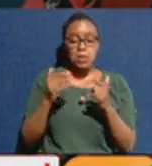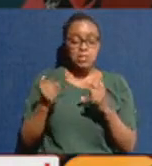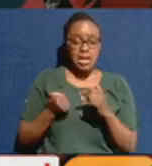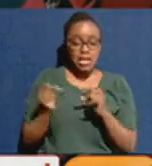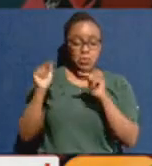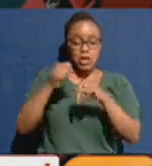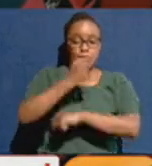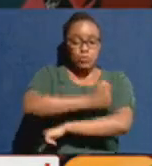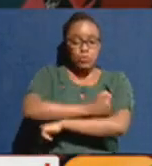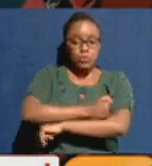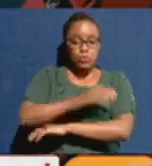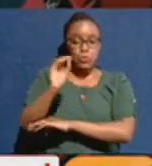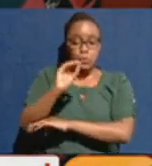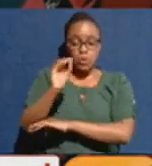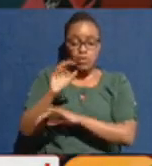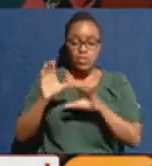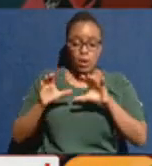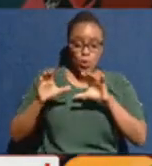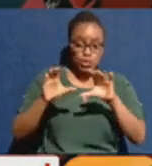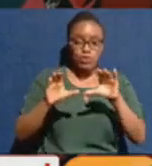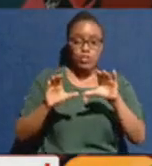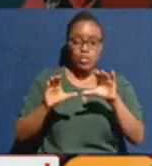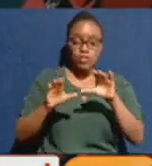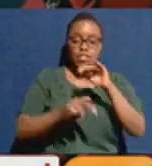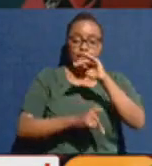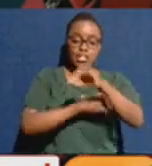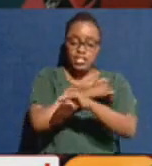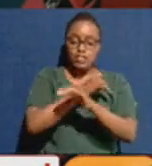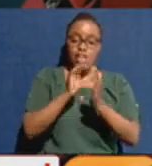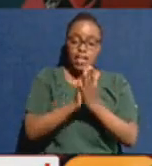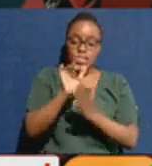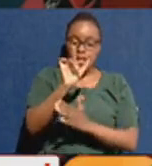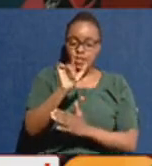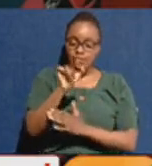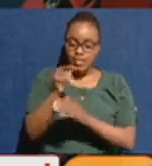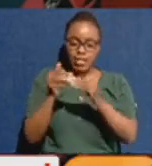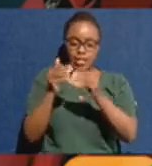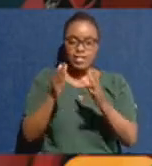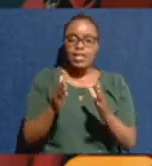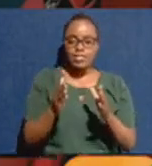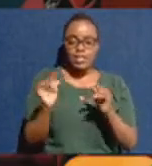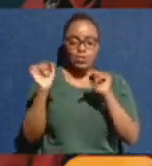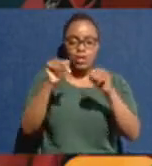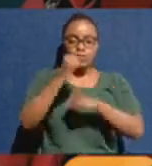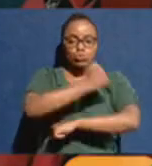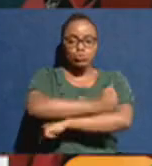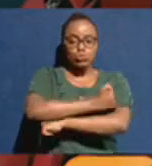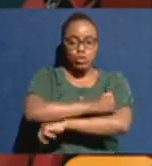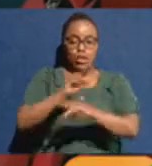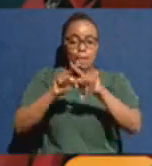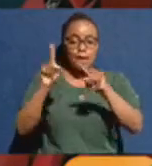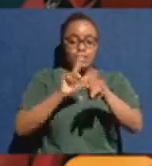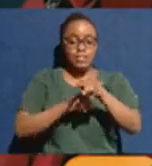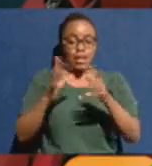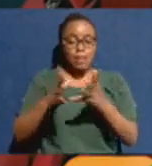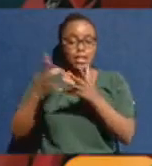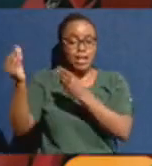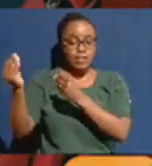Like last year, they were forced by the chief and the SEC. They brought so many of them here. But the moment they